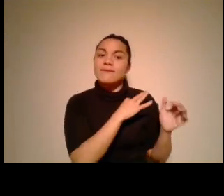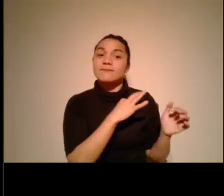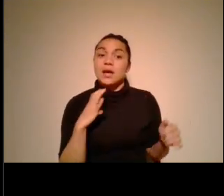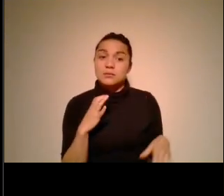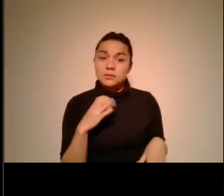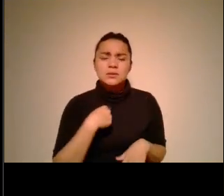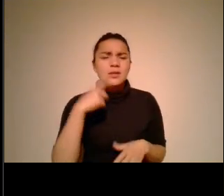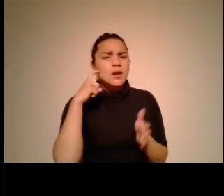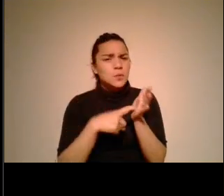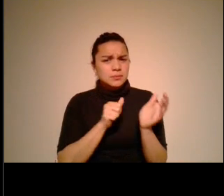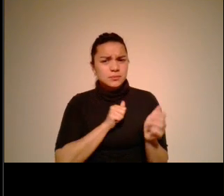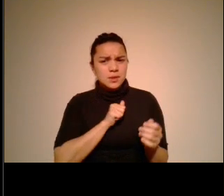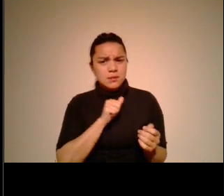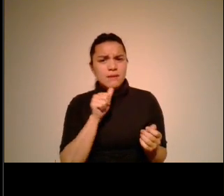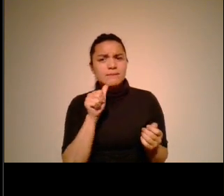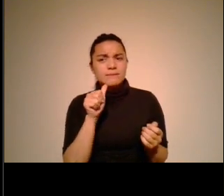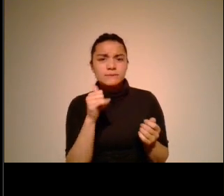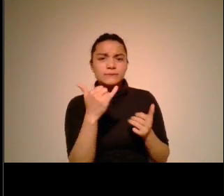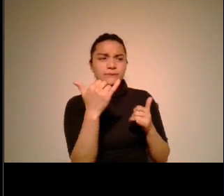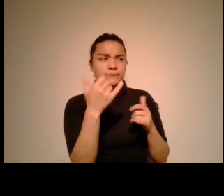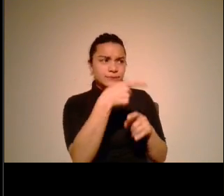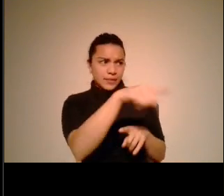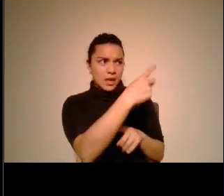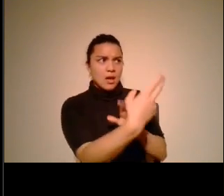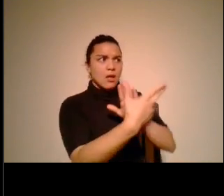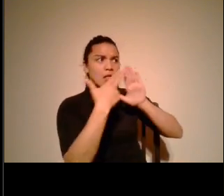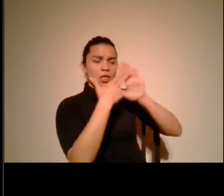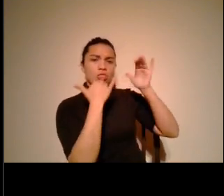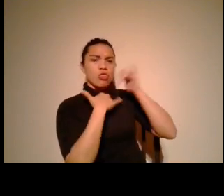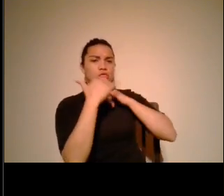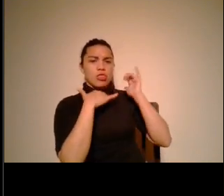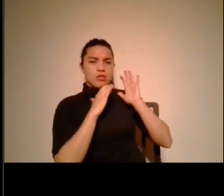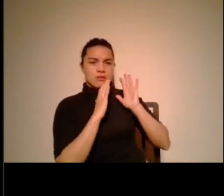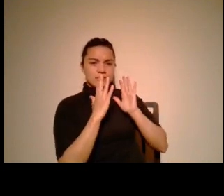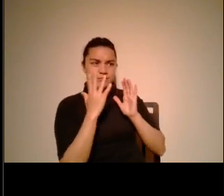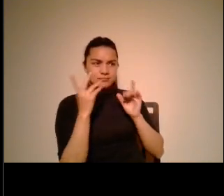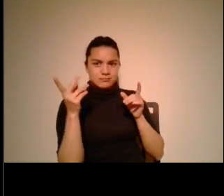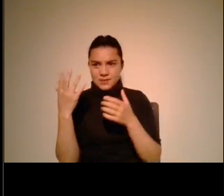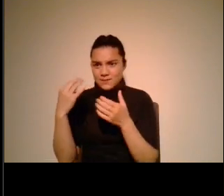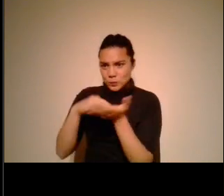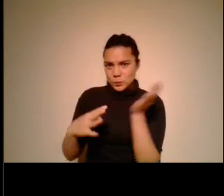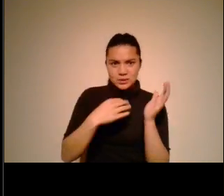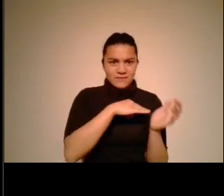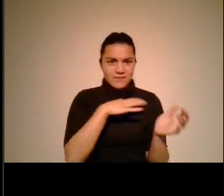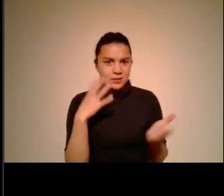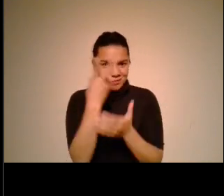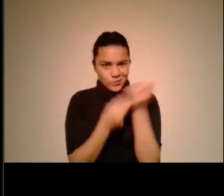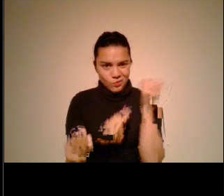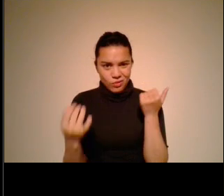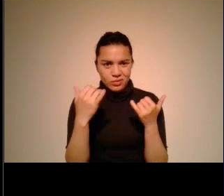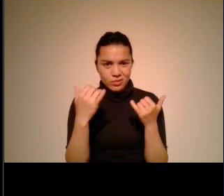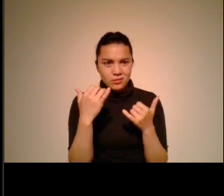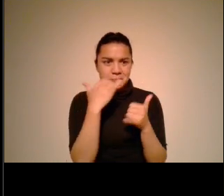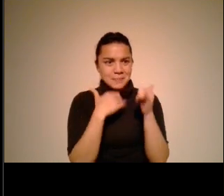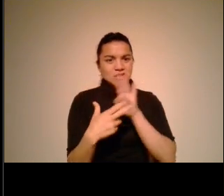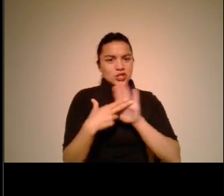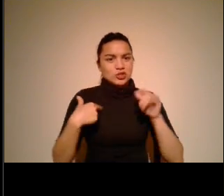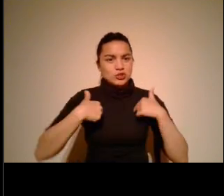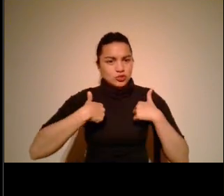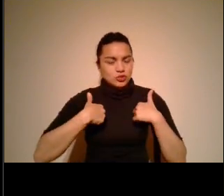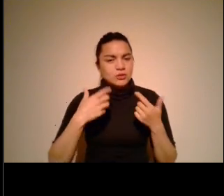find myself sort of getting misgendered from both sides. And this is something that was much more frustrating when I was sort of starting out